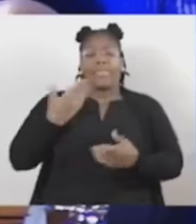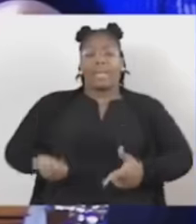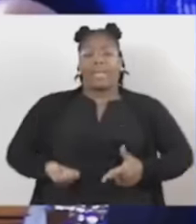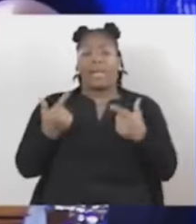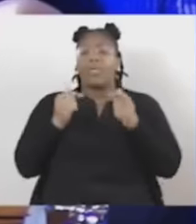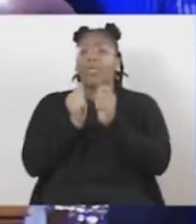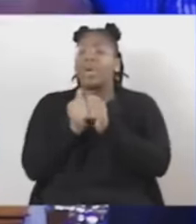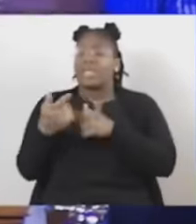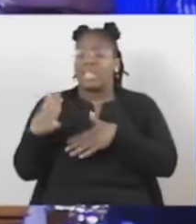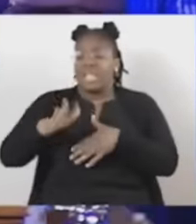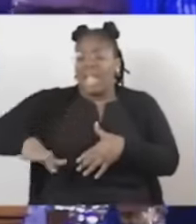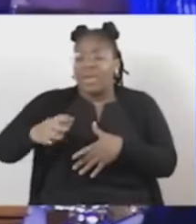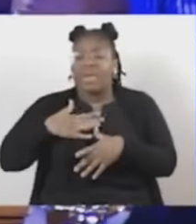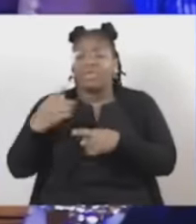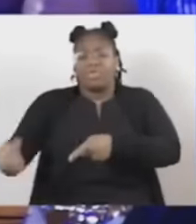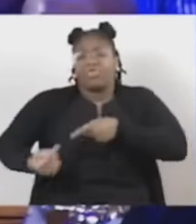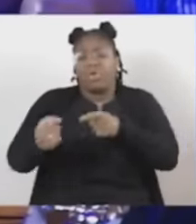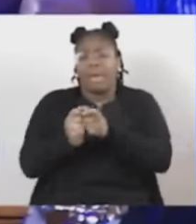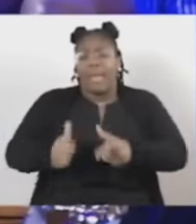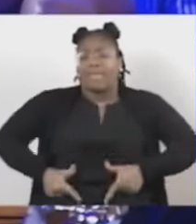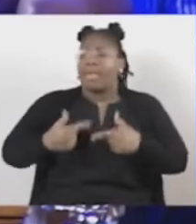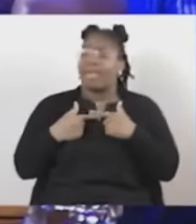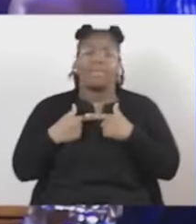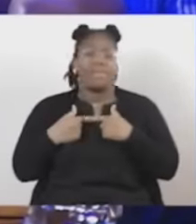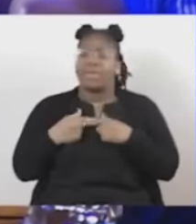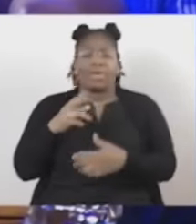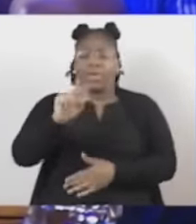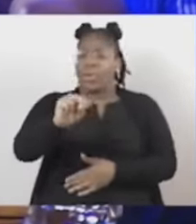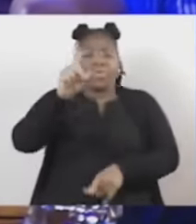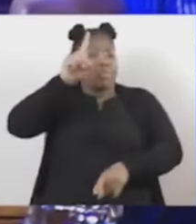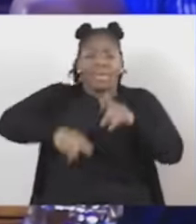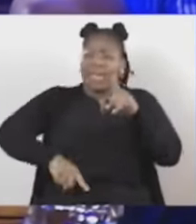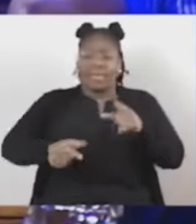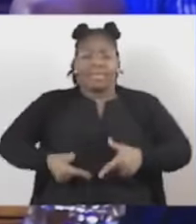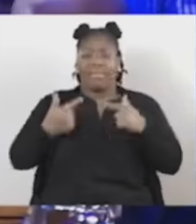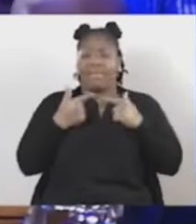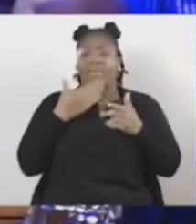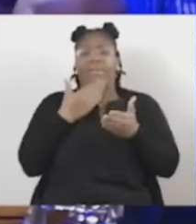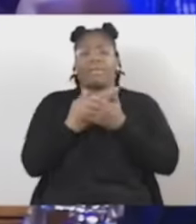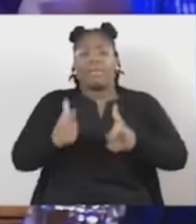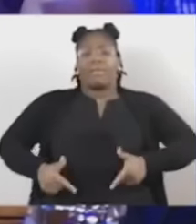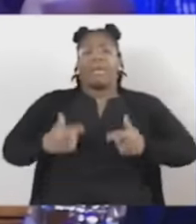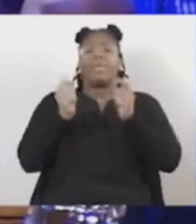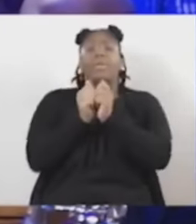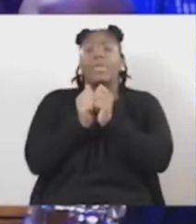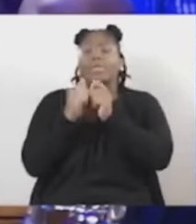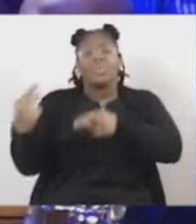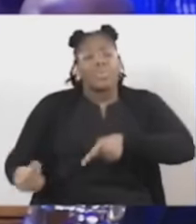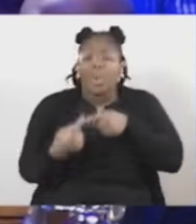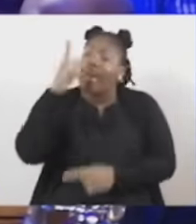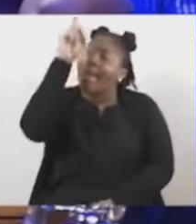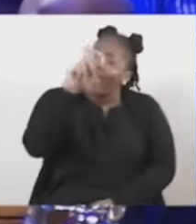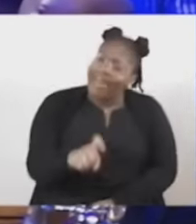this area still loose and unaddressed? And I would dare say, no, my brother, no, my sister, you cannot. And